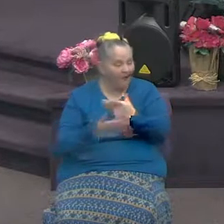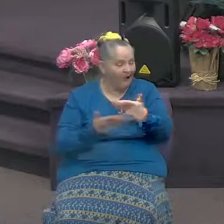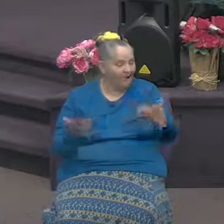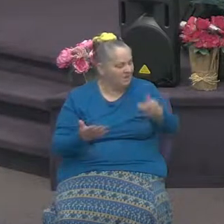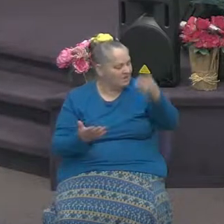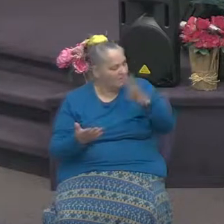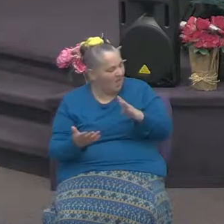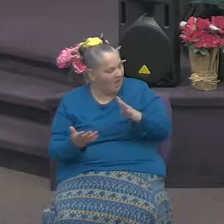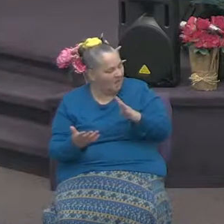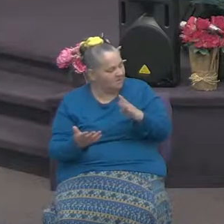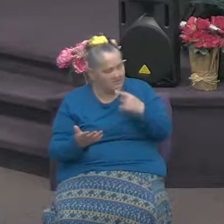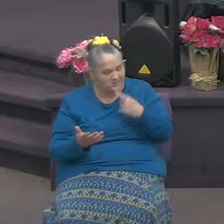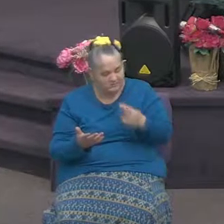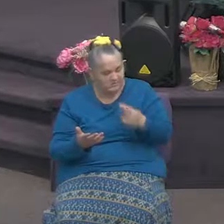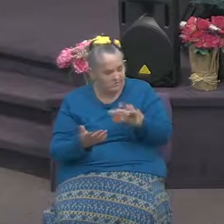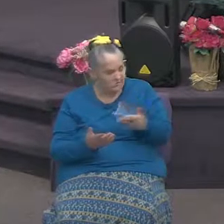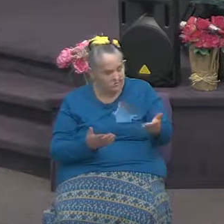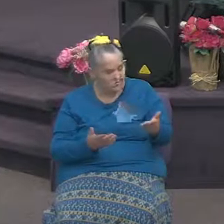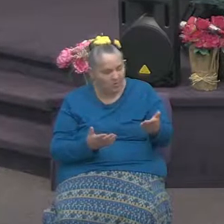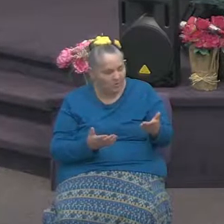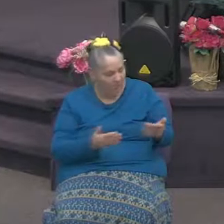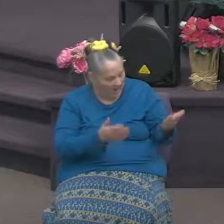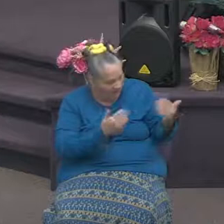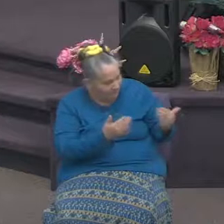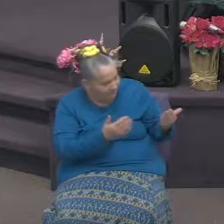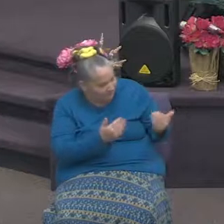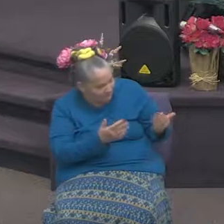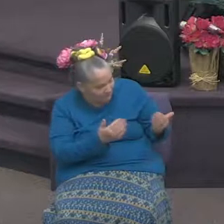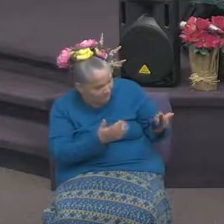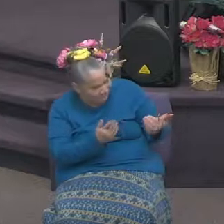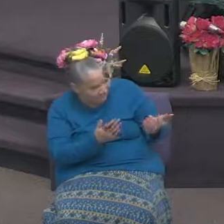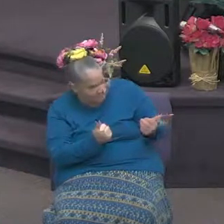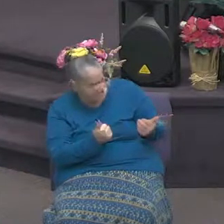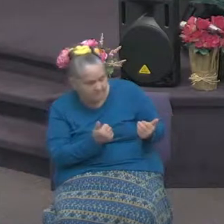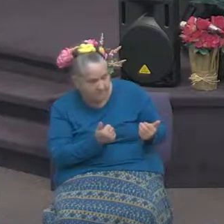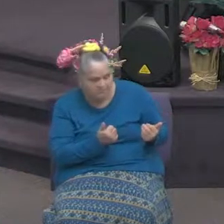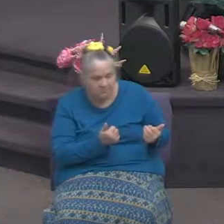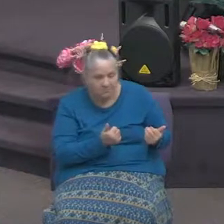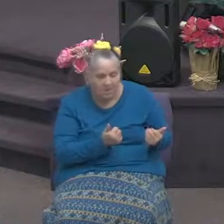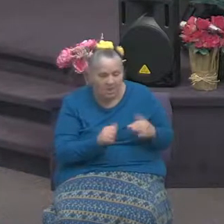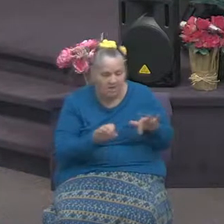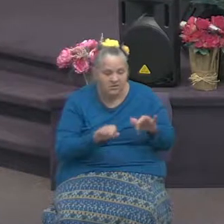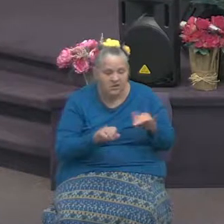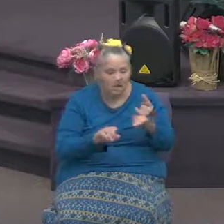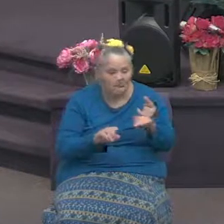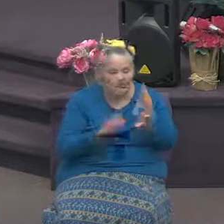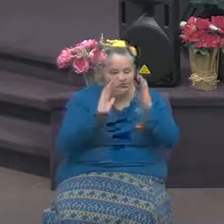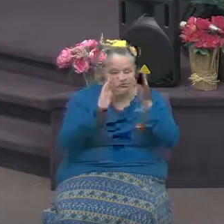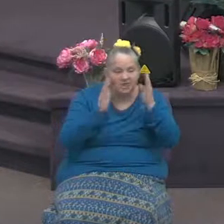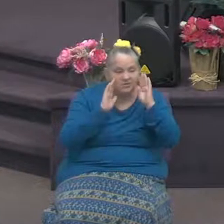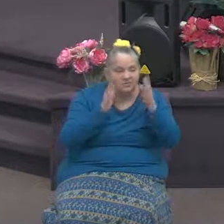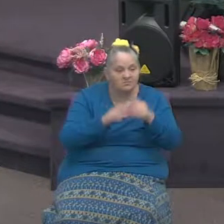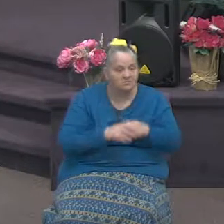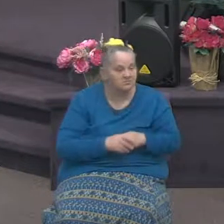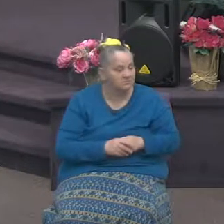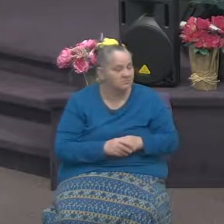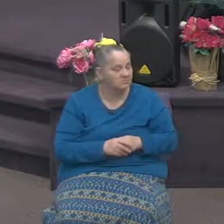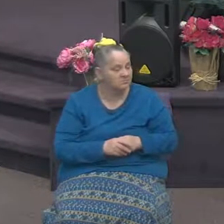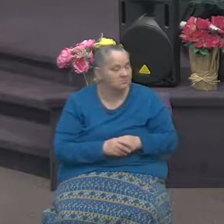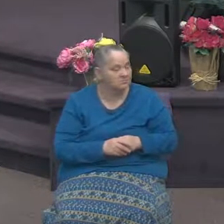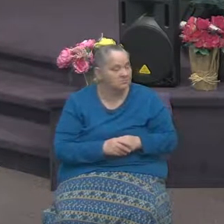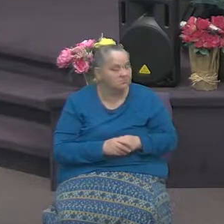God comes to a point and says to you, come here. He does something to get your attention.